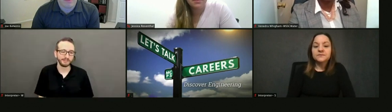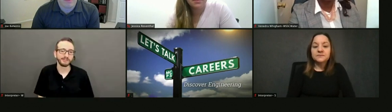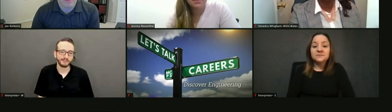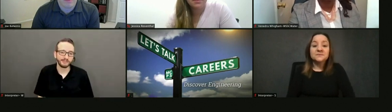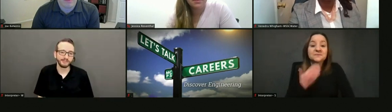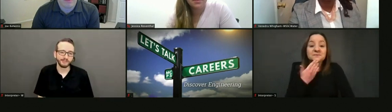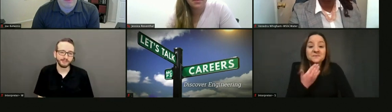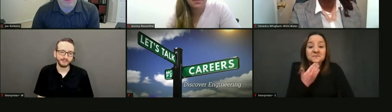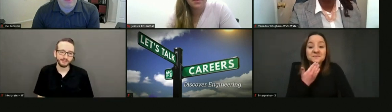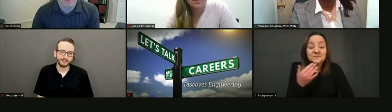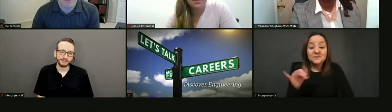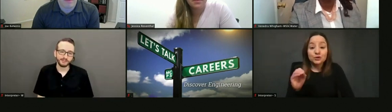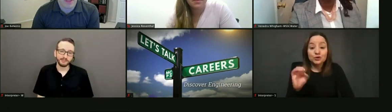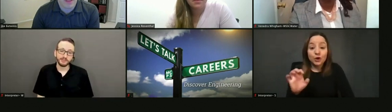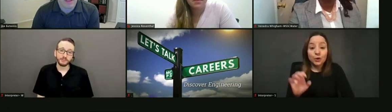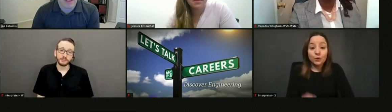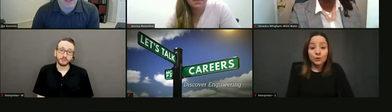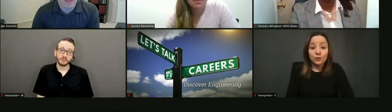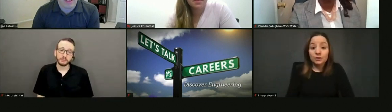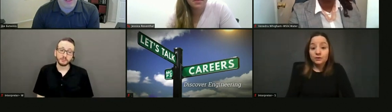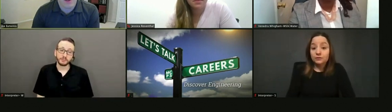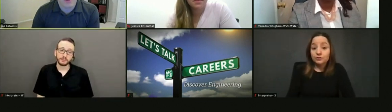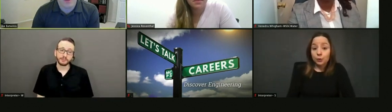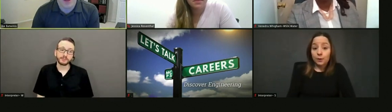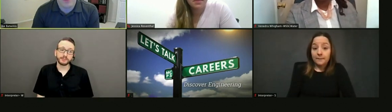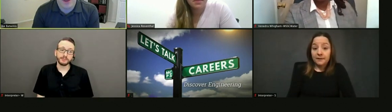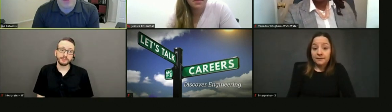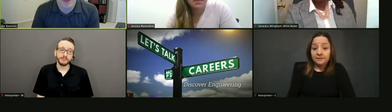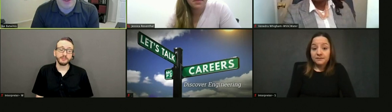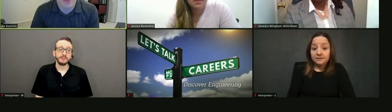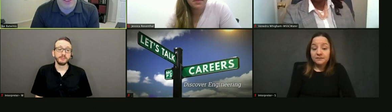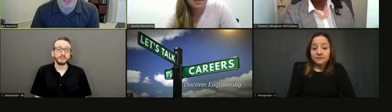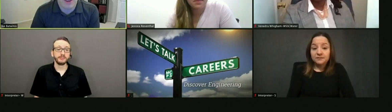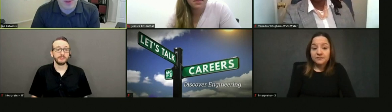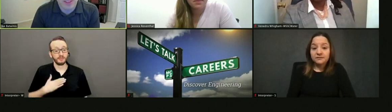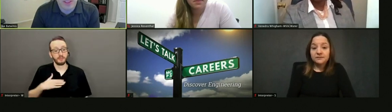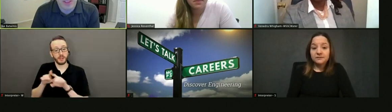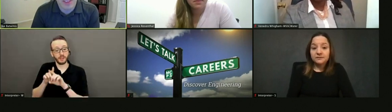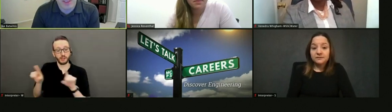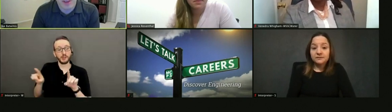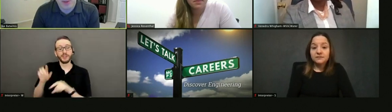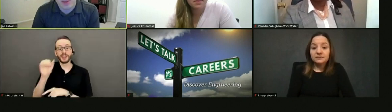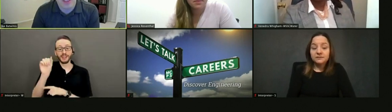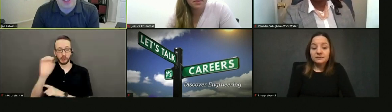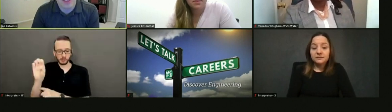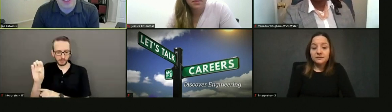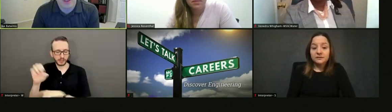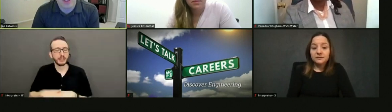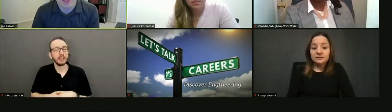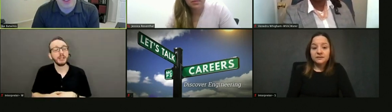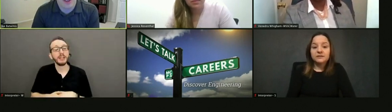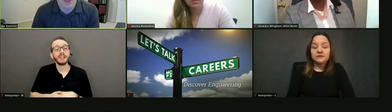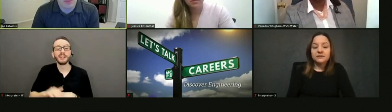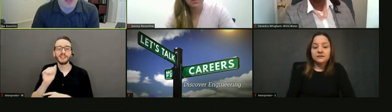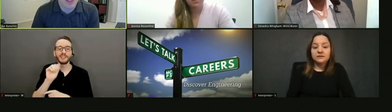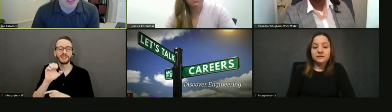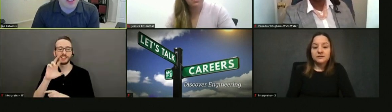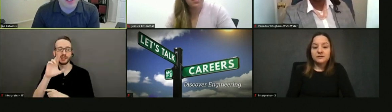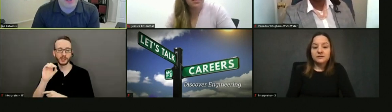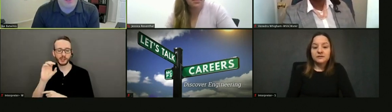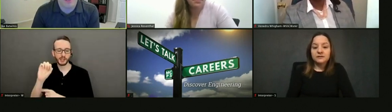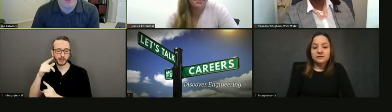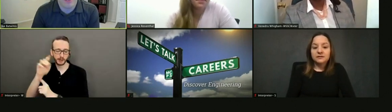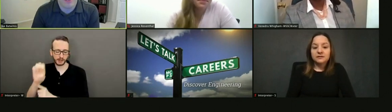Thank you. Joe? So my degree is aerospace engineering. So aerospace engineering is, generally